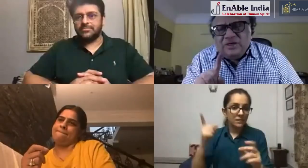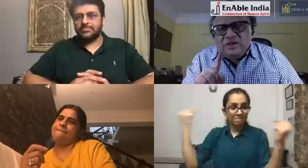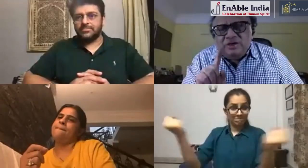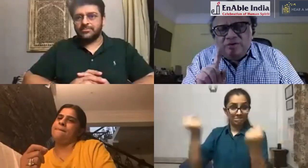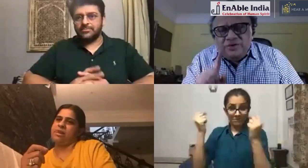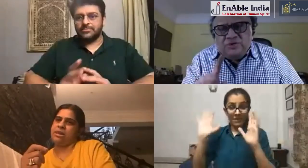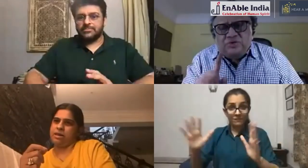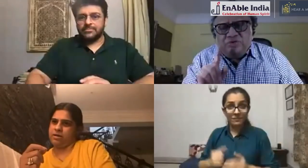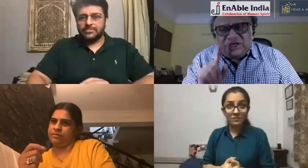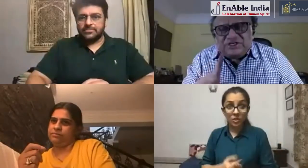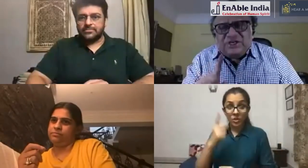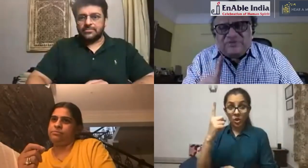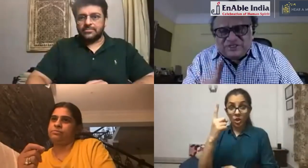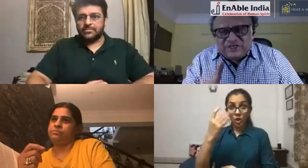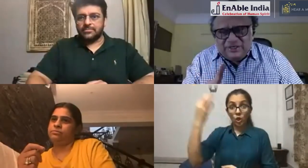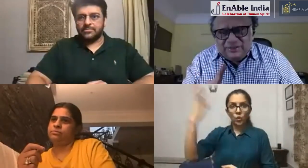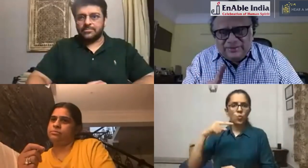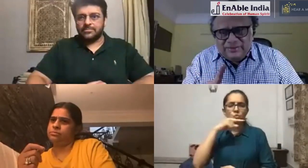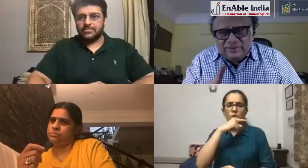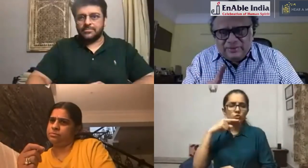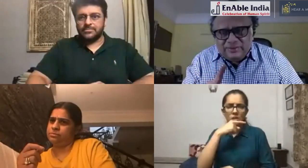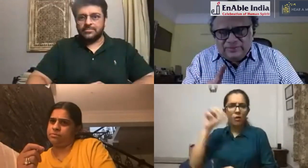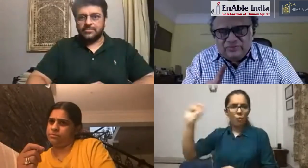One new Russian vaccine,